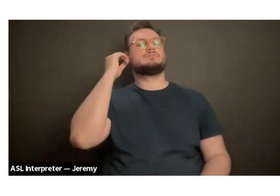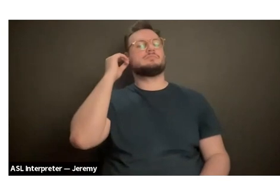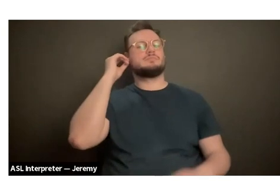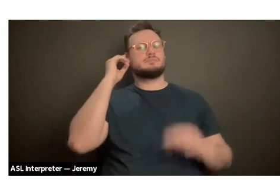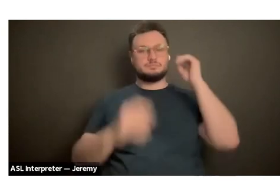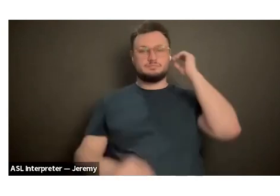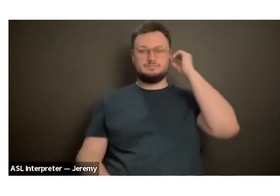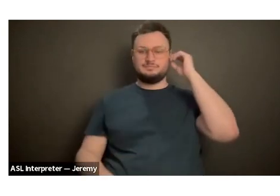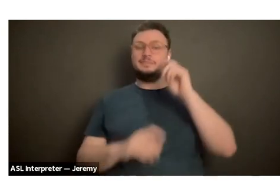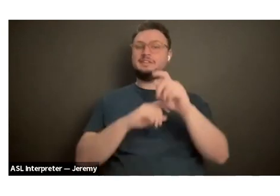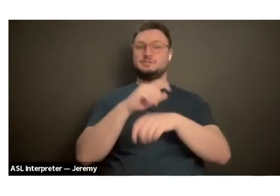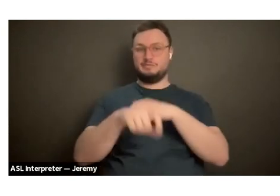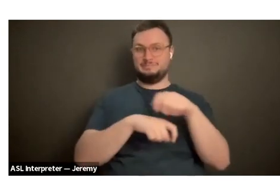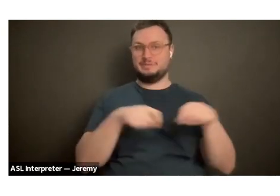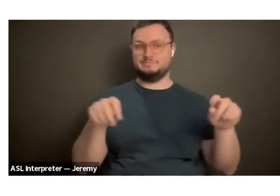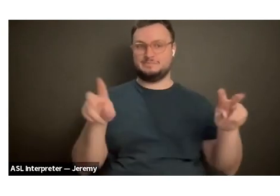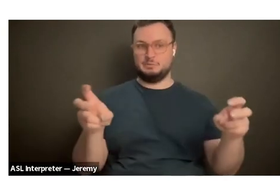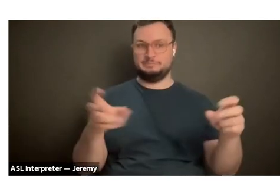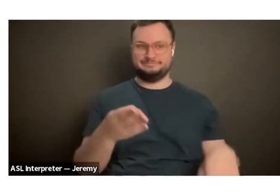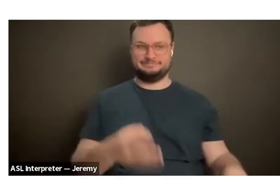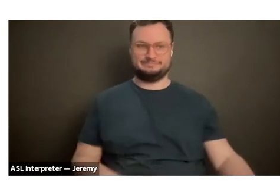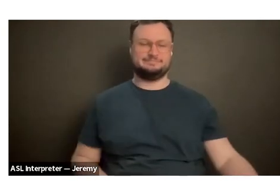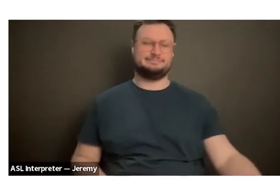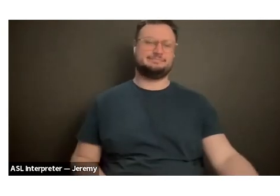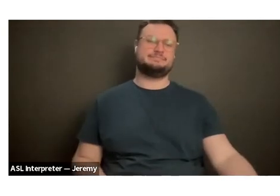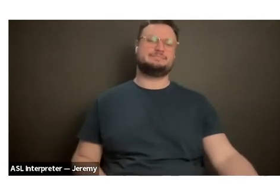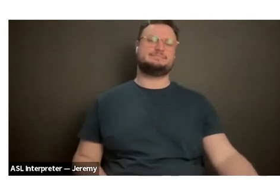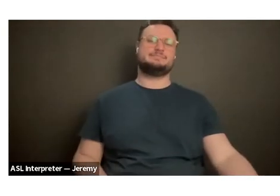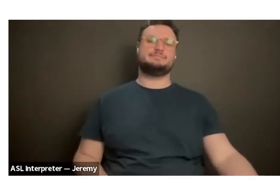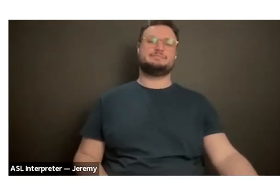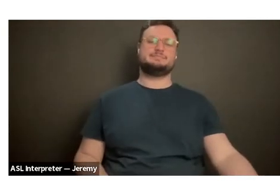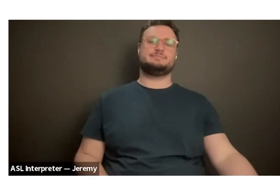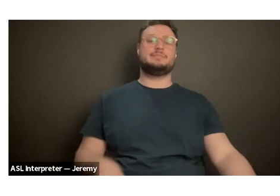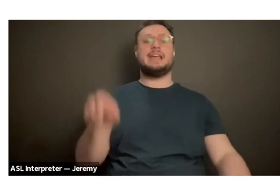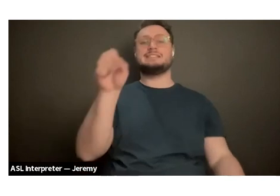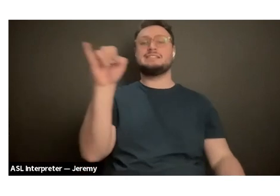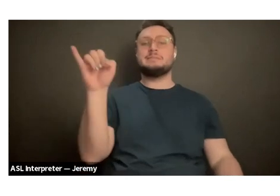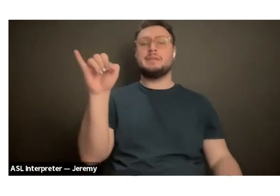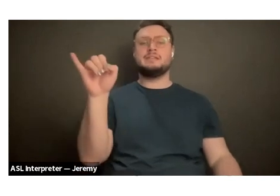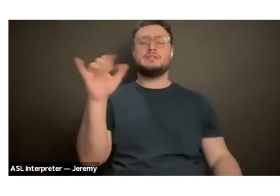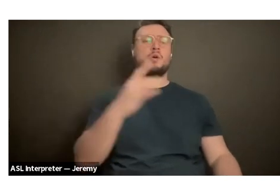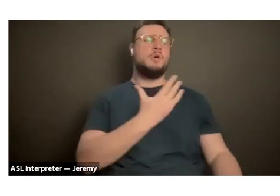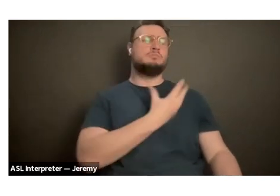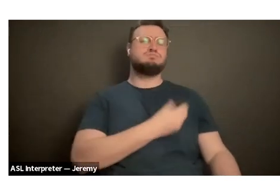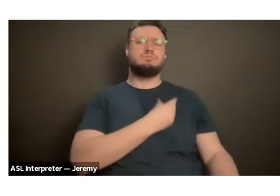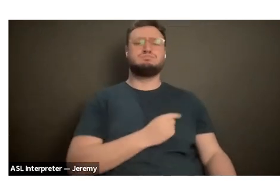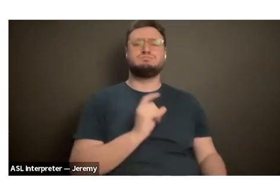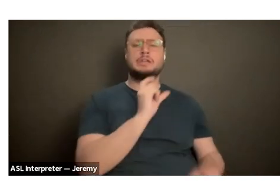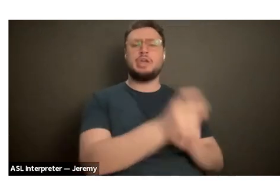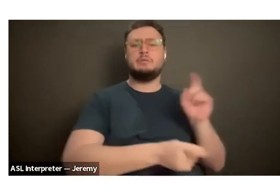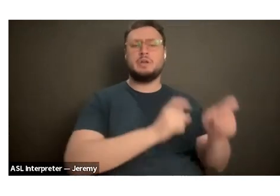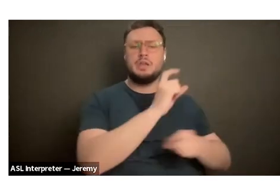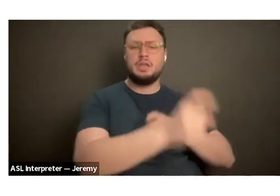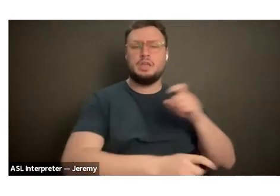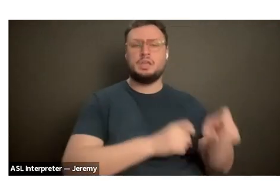And finally, Ria continues and writes, access intimacy is not charity.